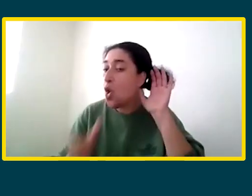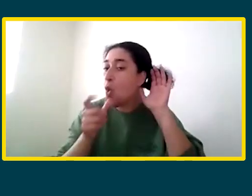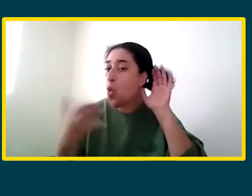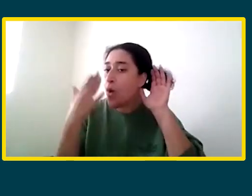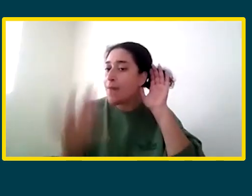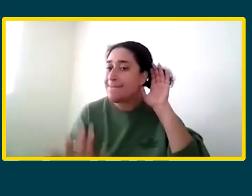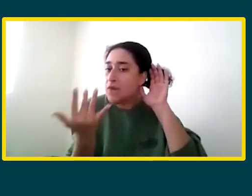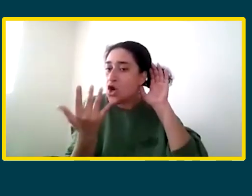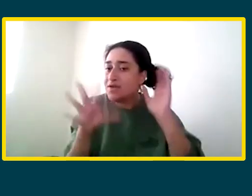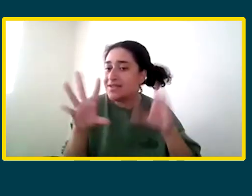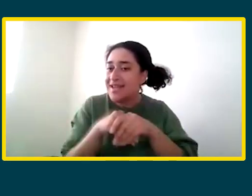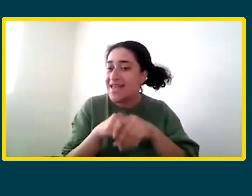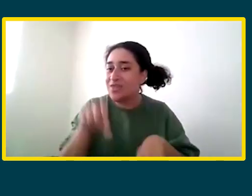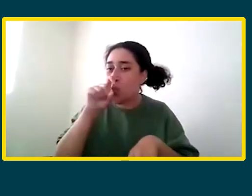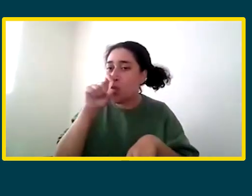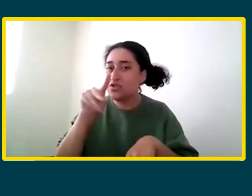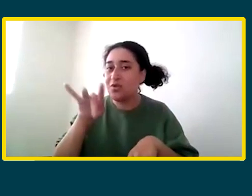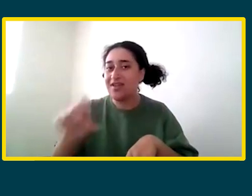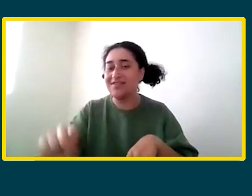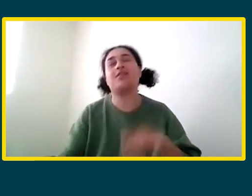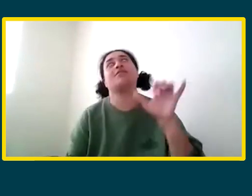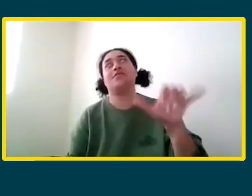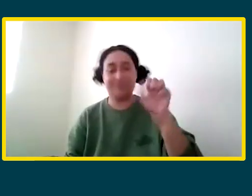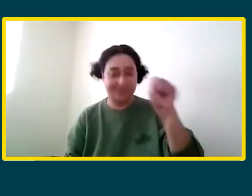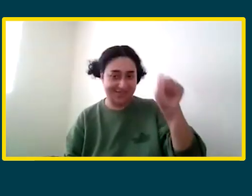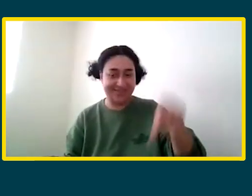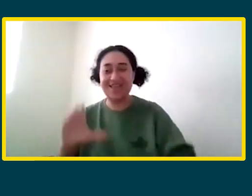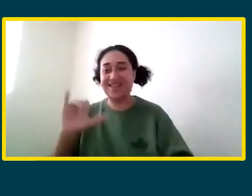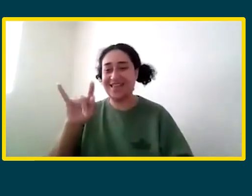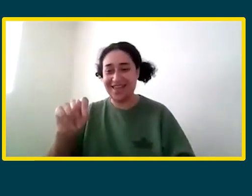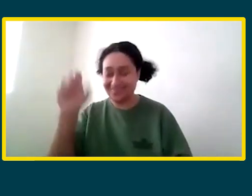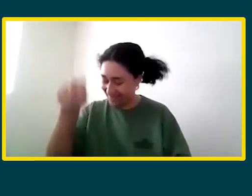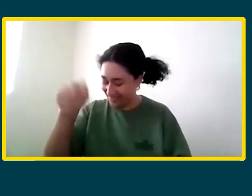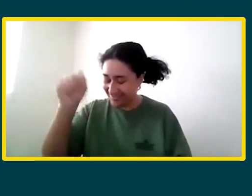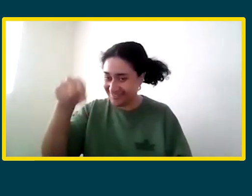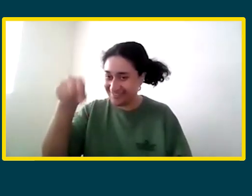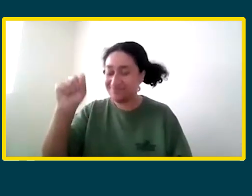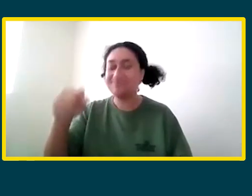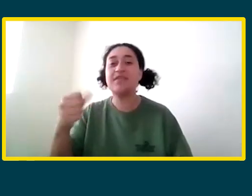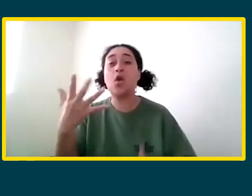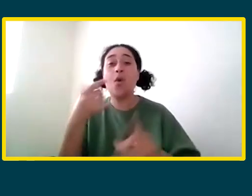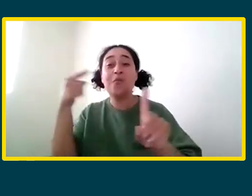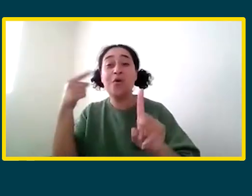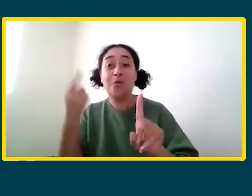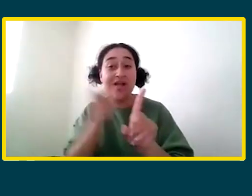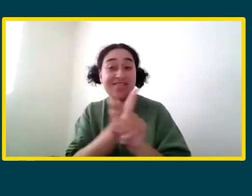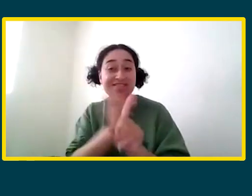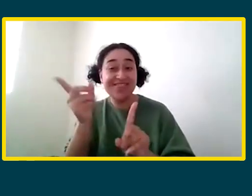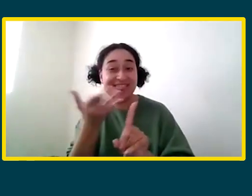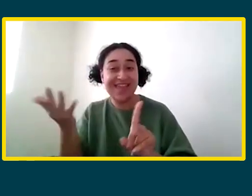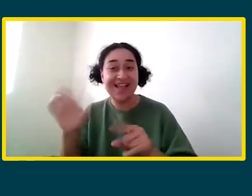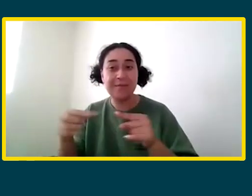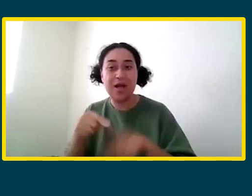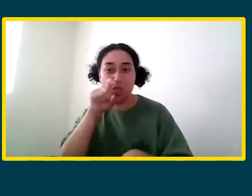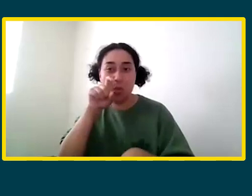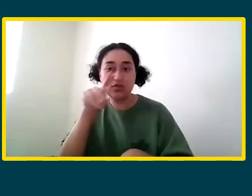during the Salem witch trials? Show of hands. Most definitely. This is Kate. Most definitely. To which I just had to point out one fun side thing of the witch trials and